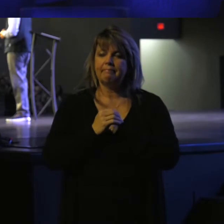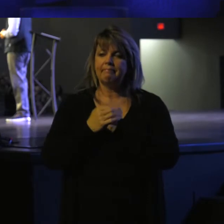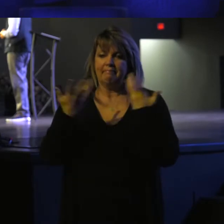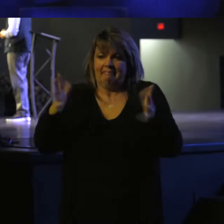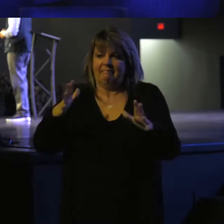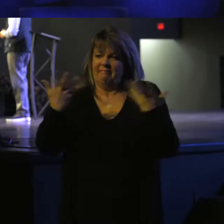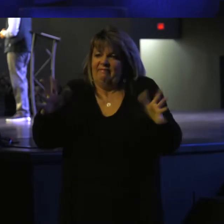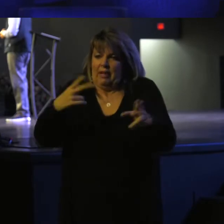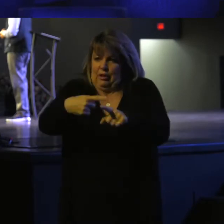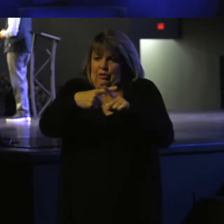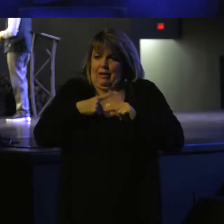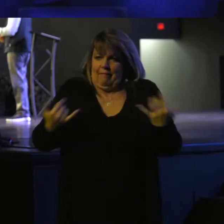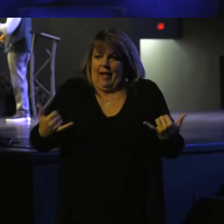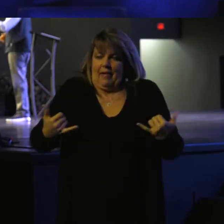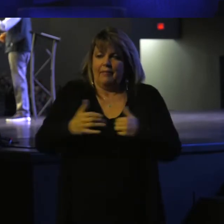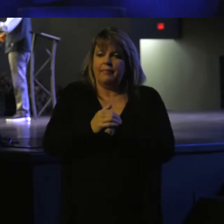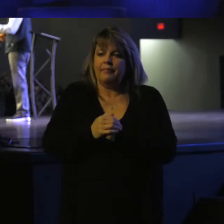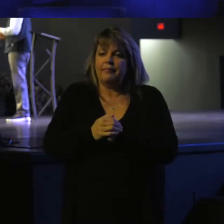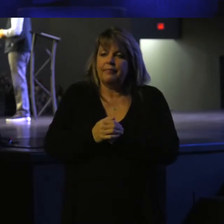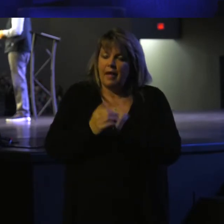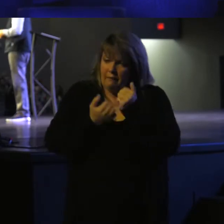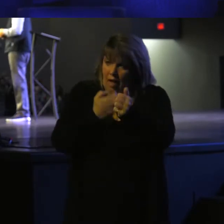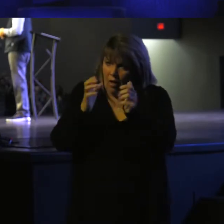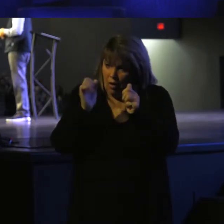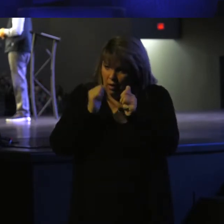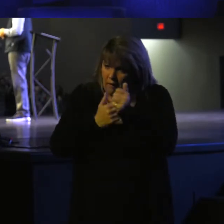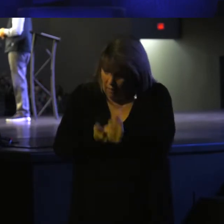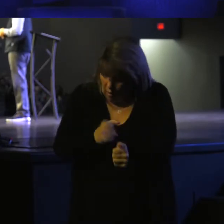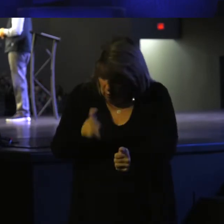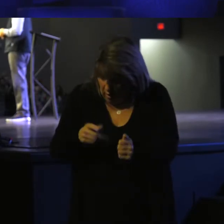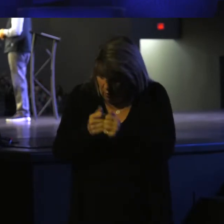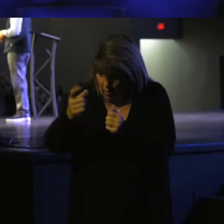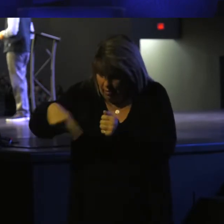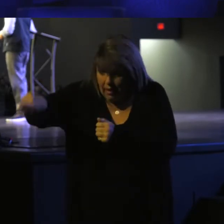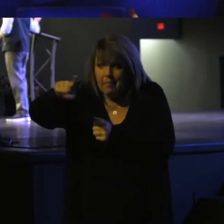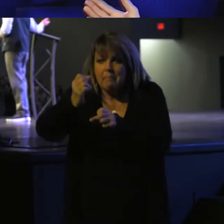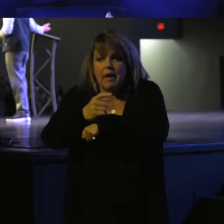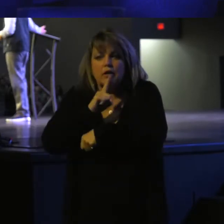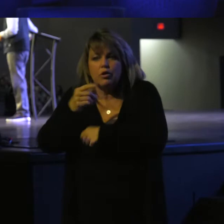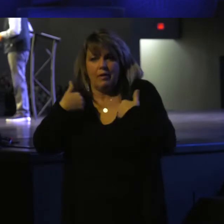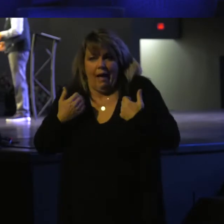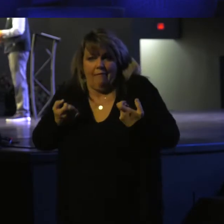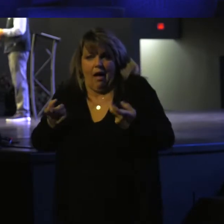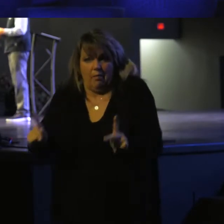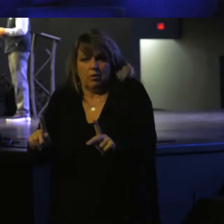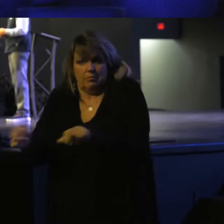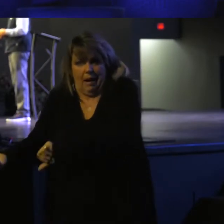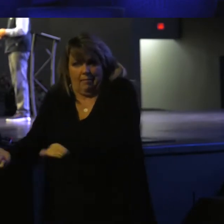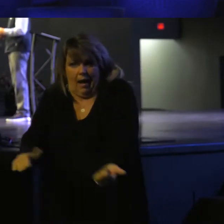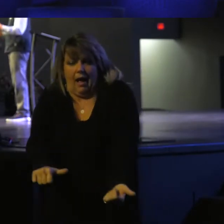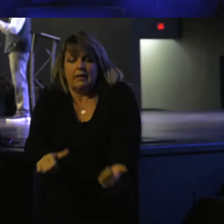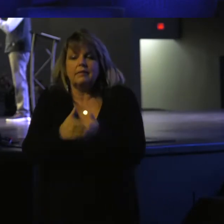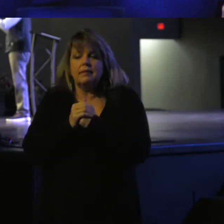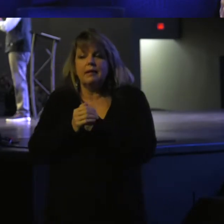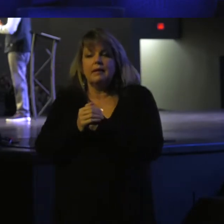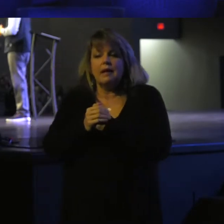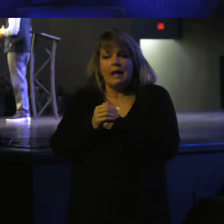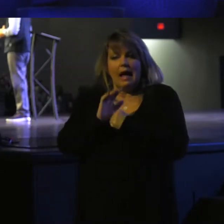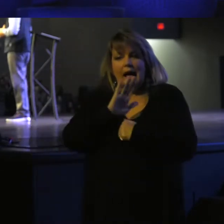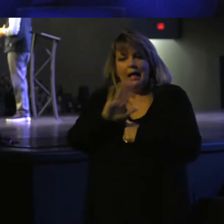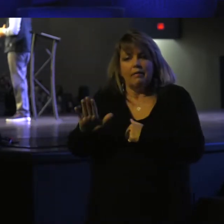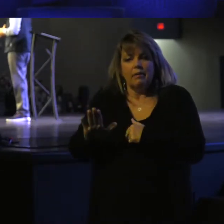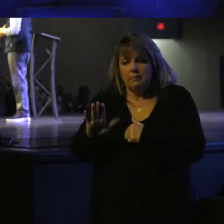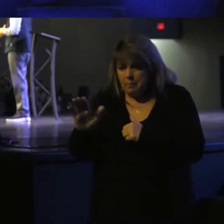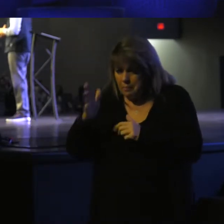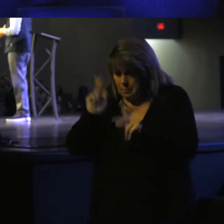saved. We're following up with them to ensure that they have the opportunity to be baptized and that they're discipled in